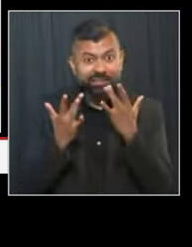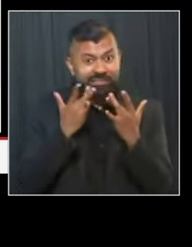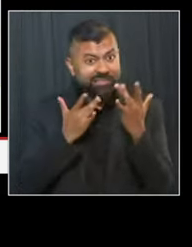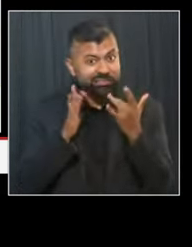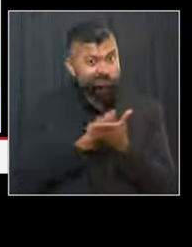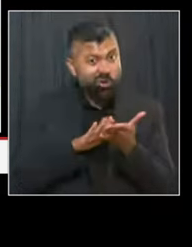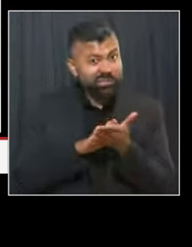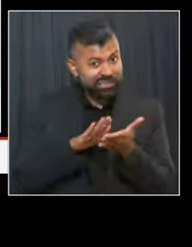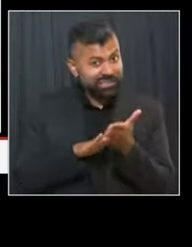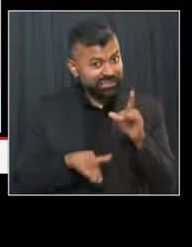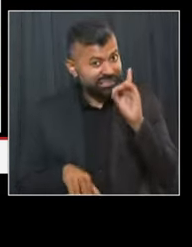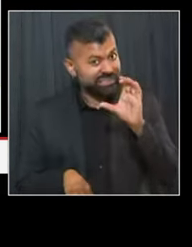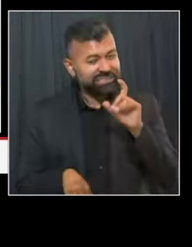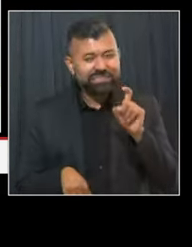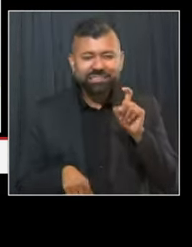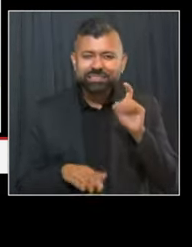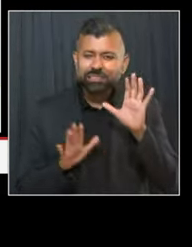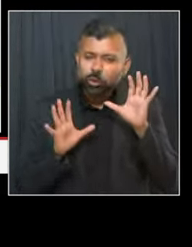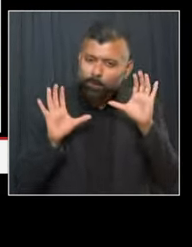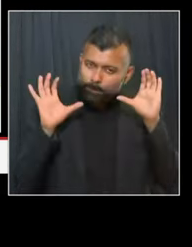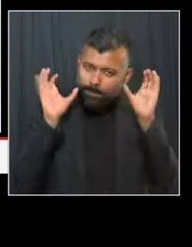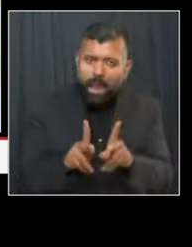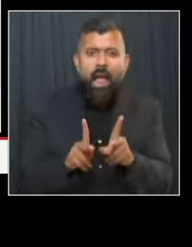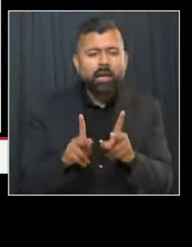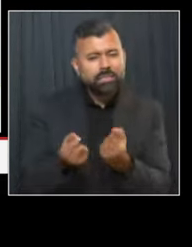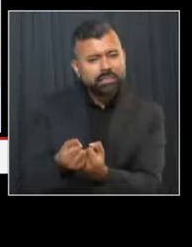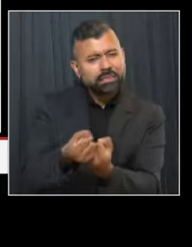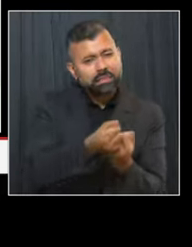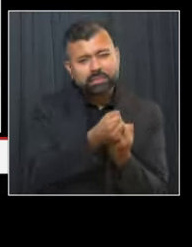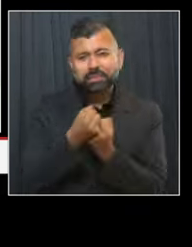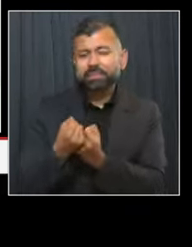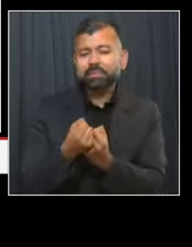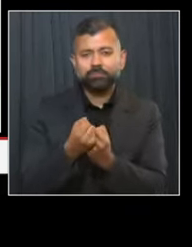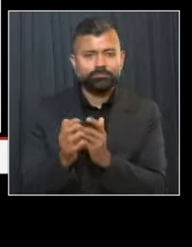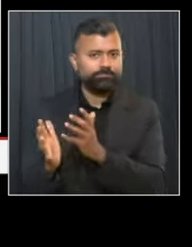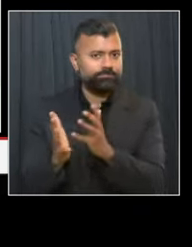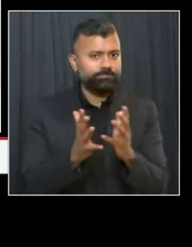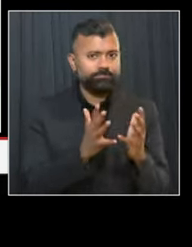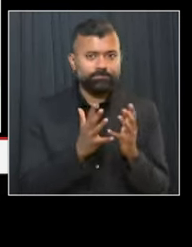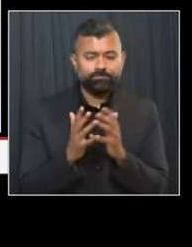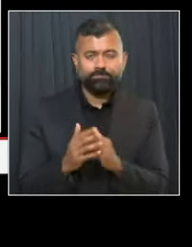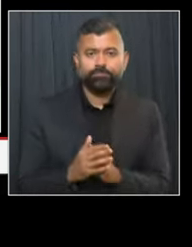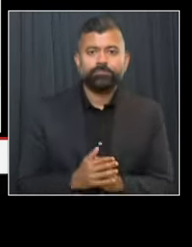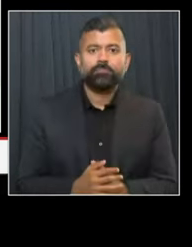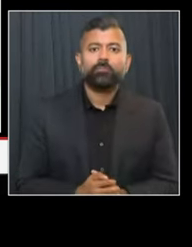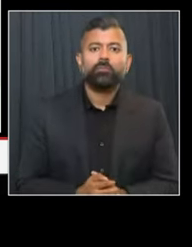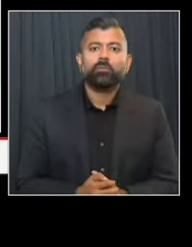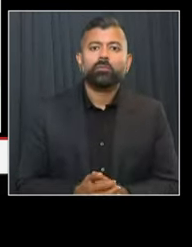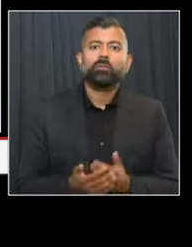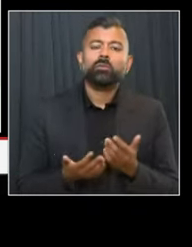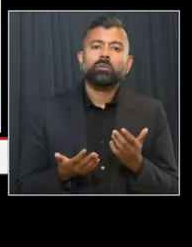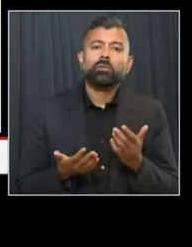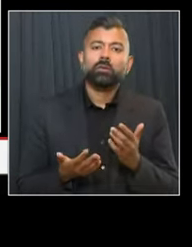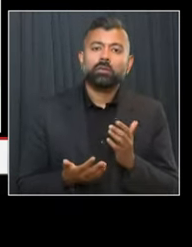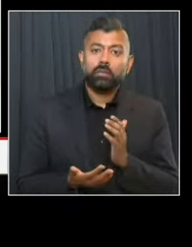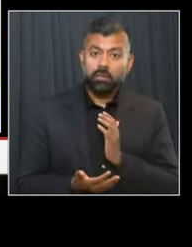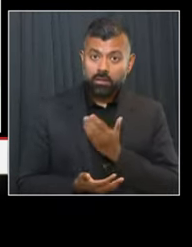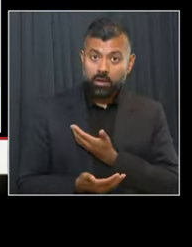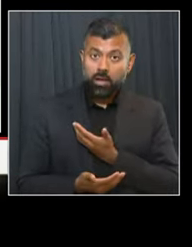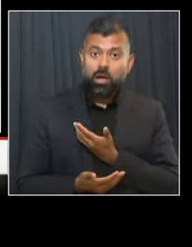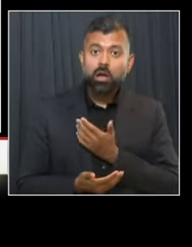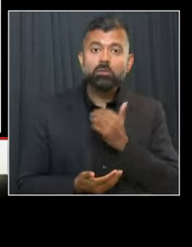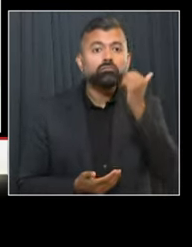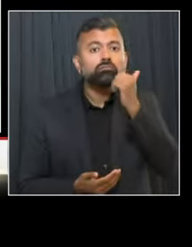also reduced our the universal paid leave tax. It's a modest reduction, but I think it's an important one